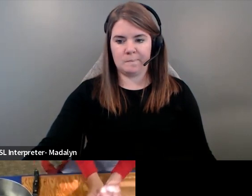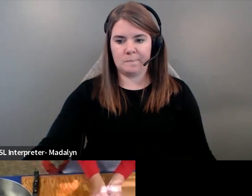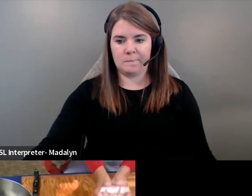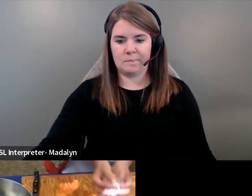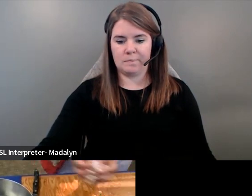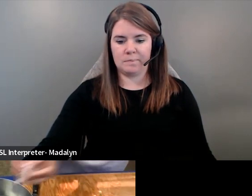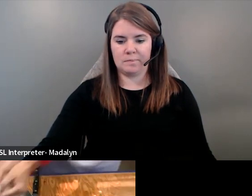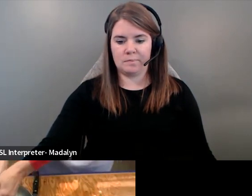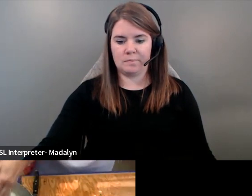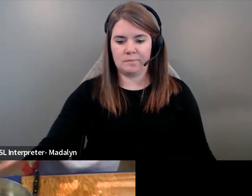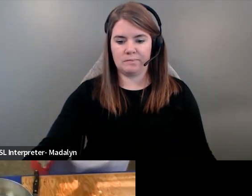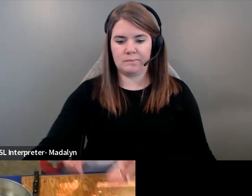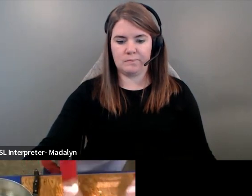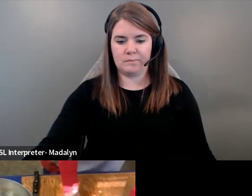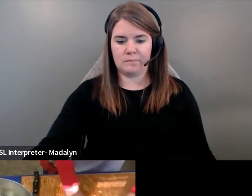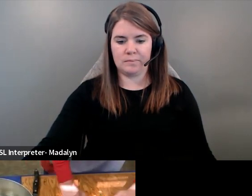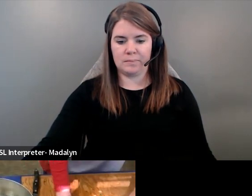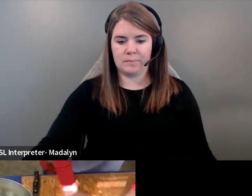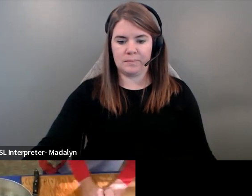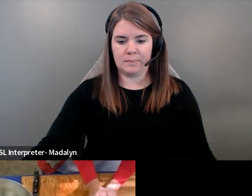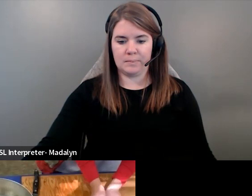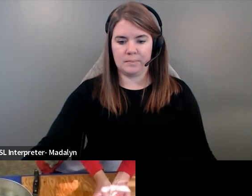This part is going to go right into the hot pan.